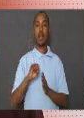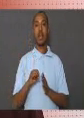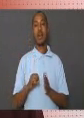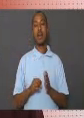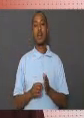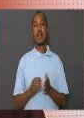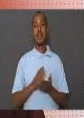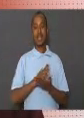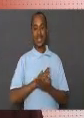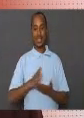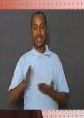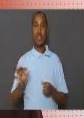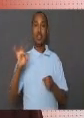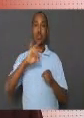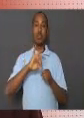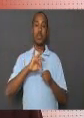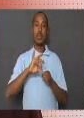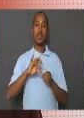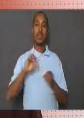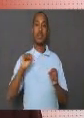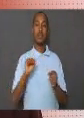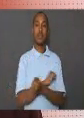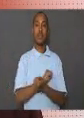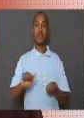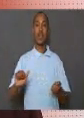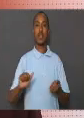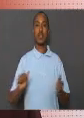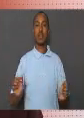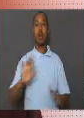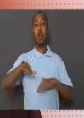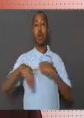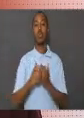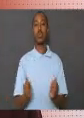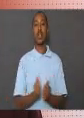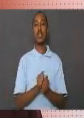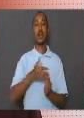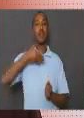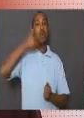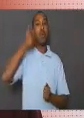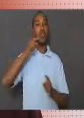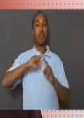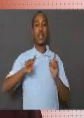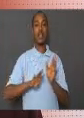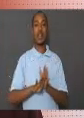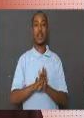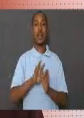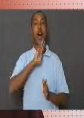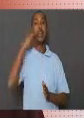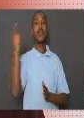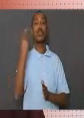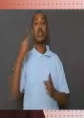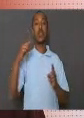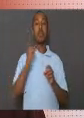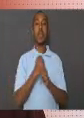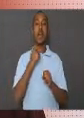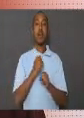crop yields or destroy them altogether. Most pesticides that are used are made